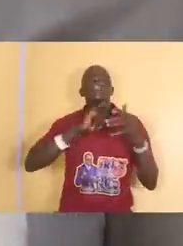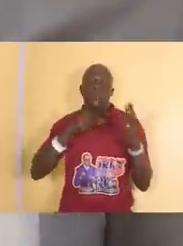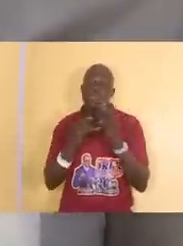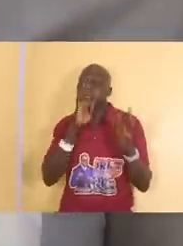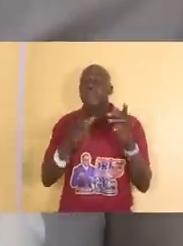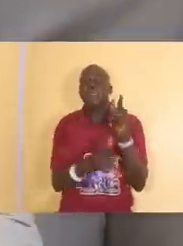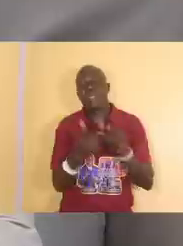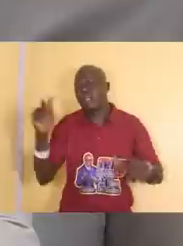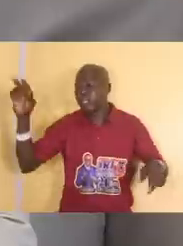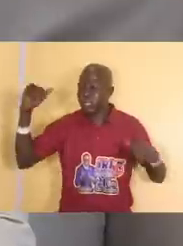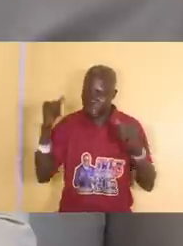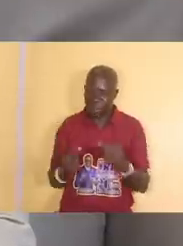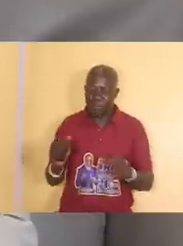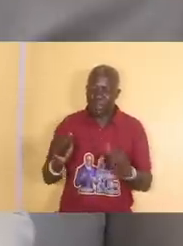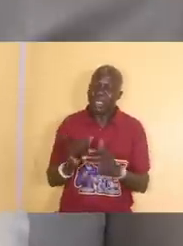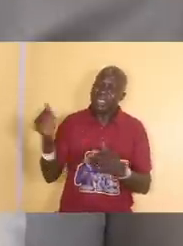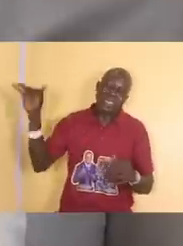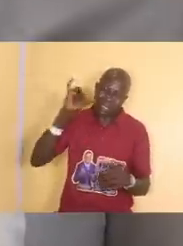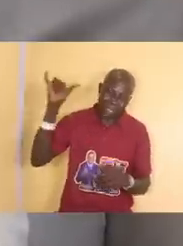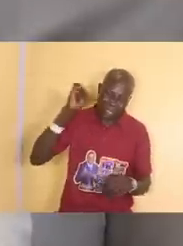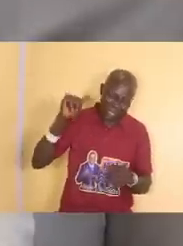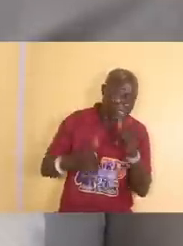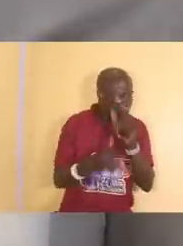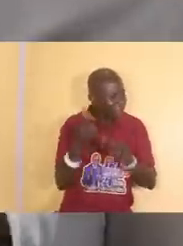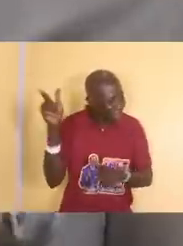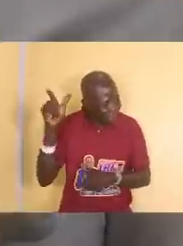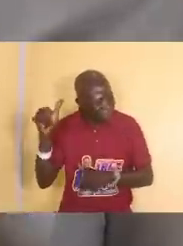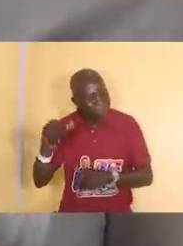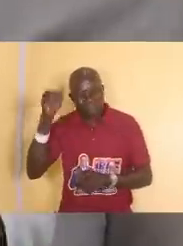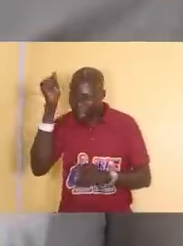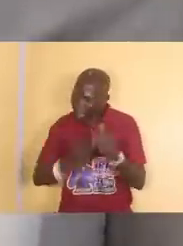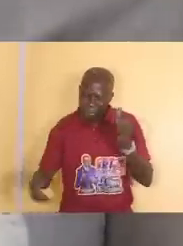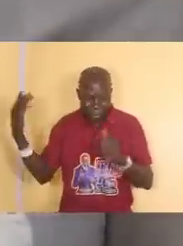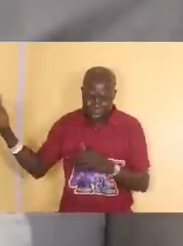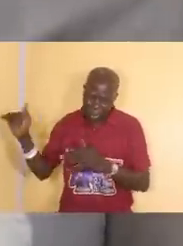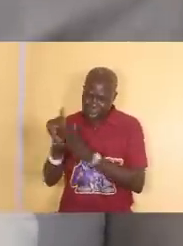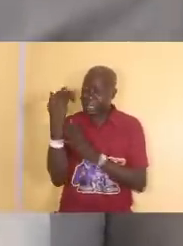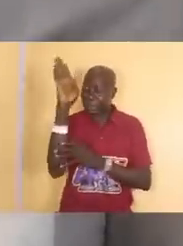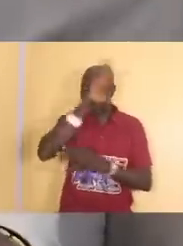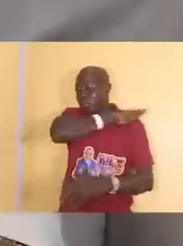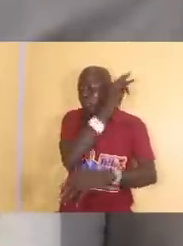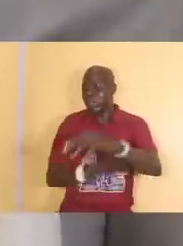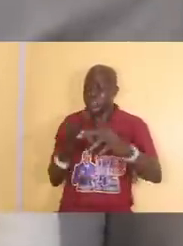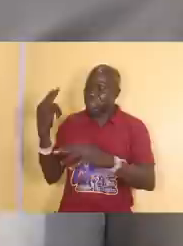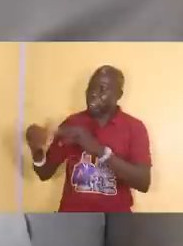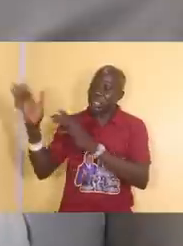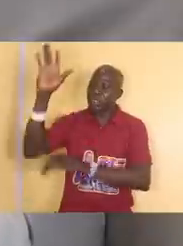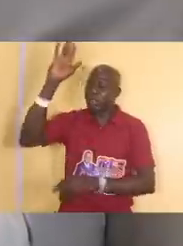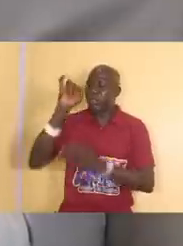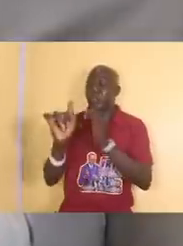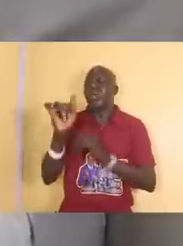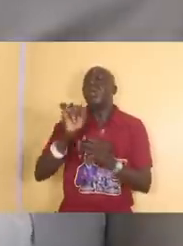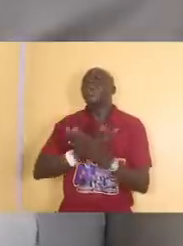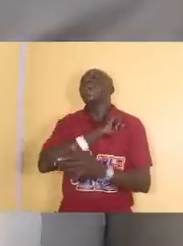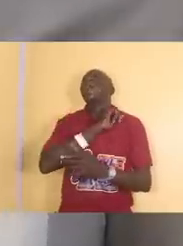you. And you answer us. I call you today. Everyone that can hear me. I want you